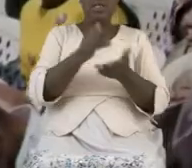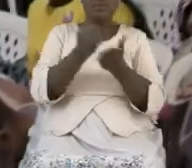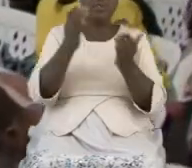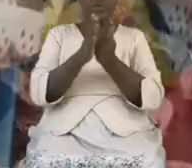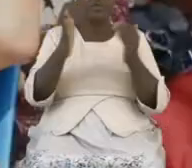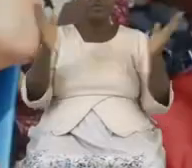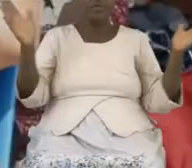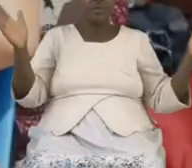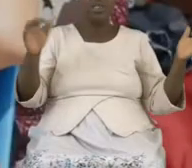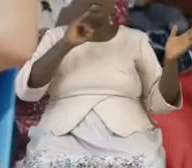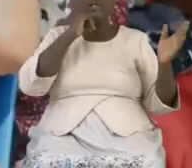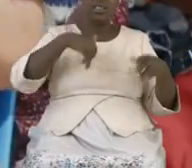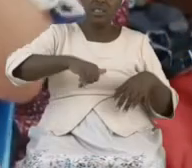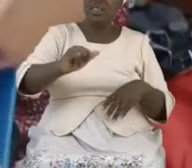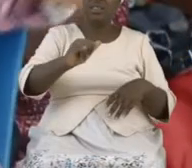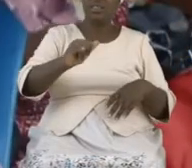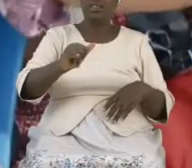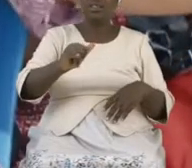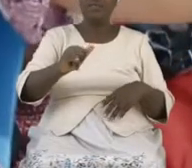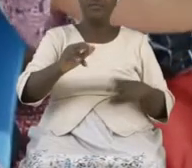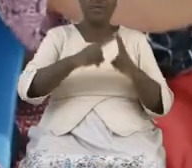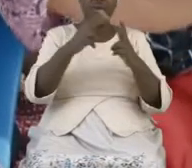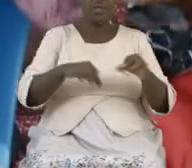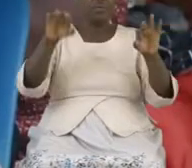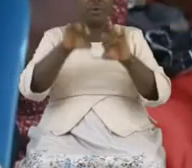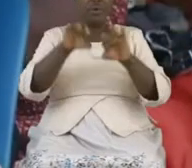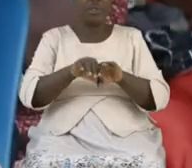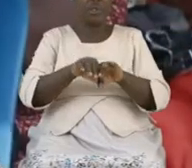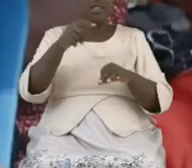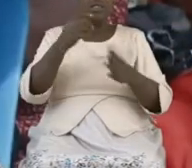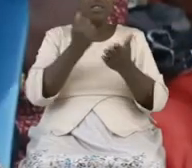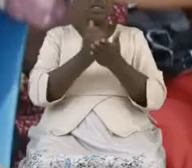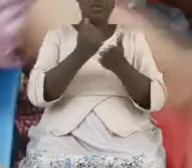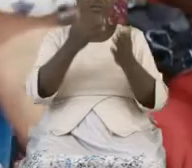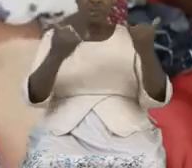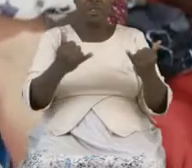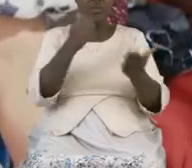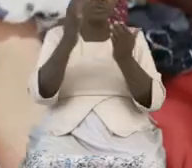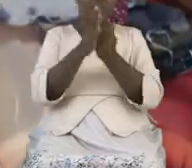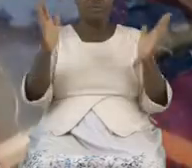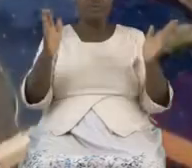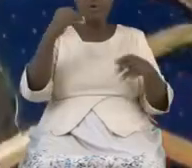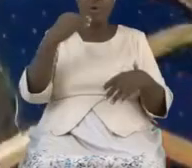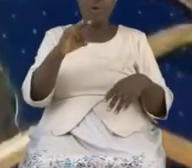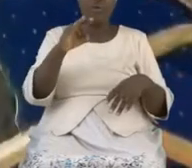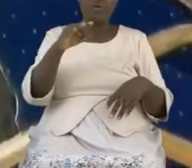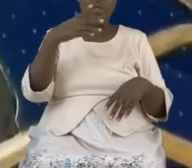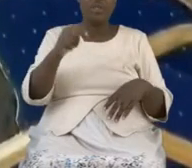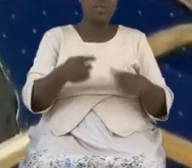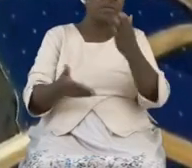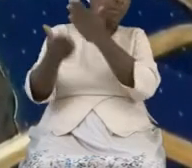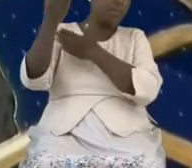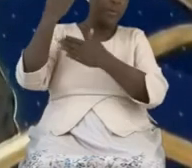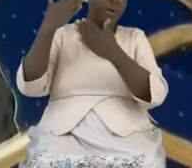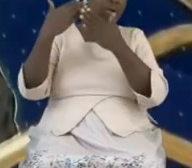still effective. The present crucifixion of the former